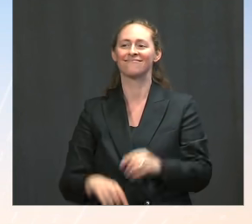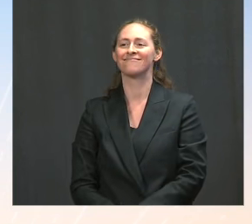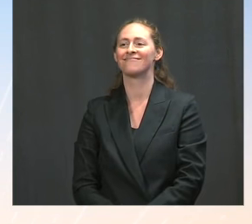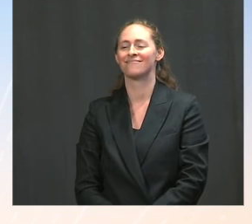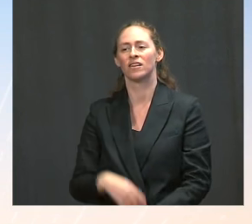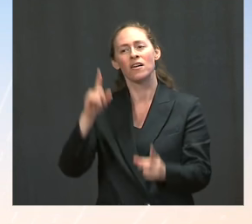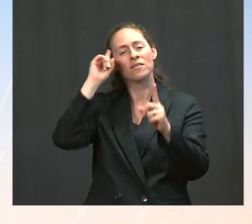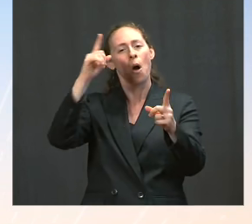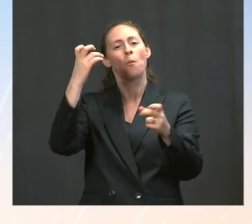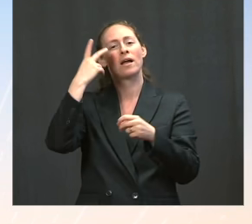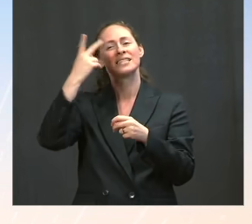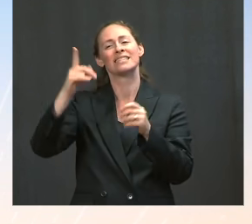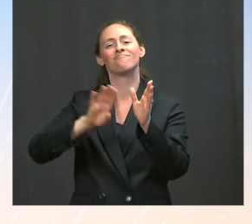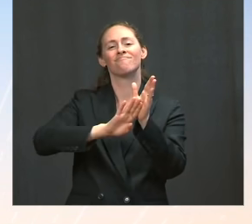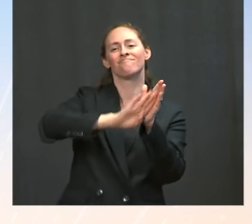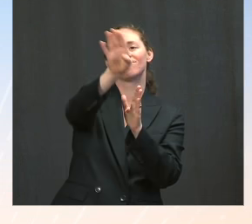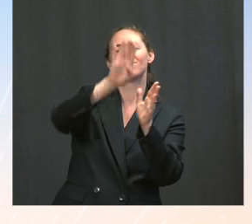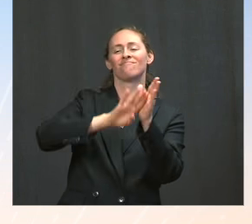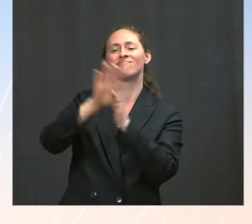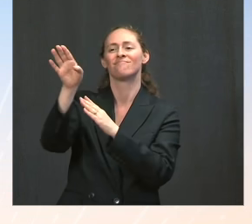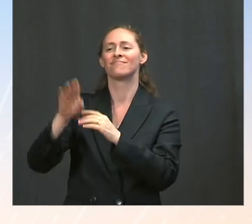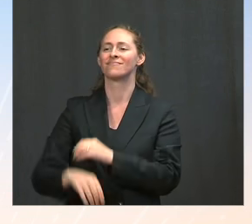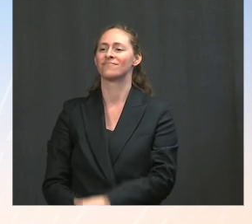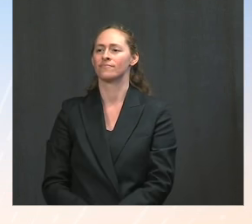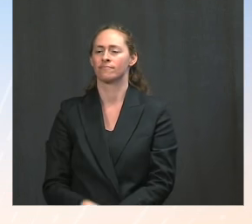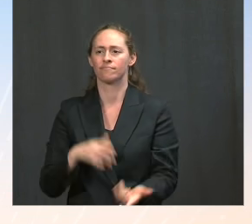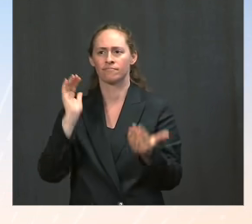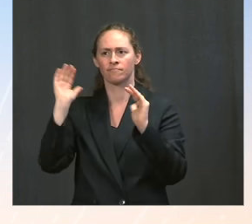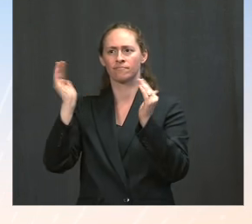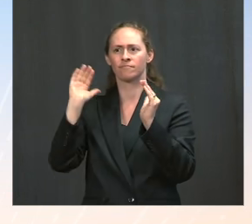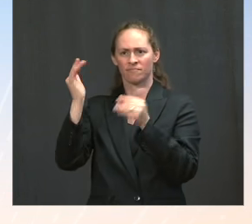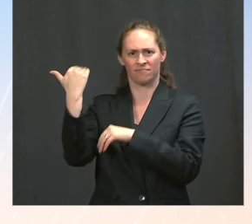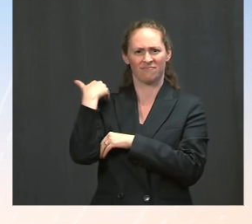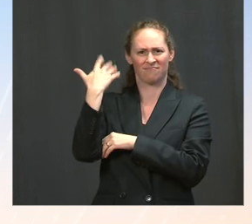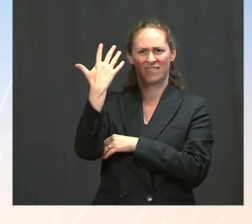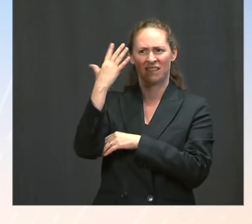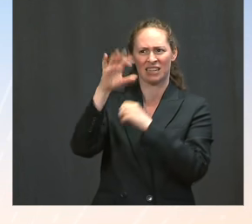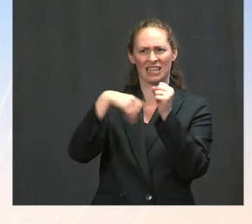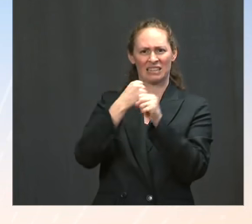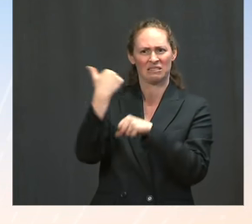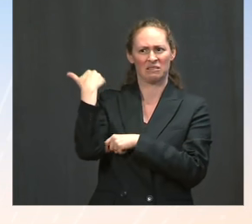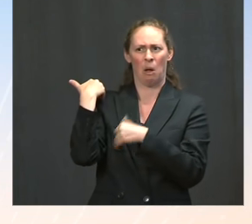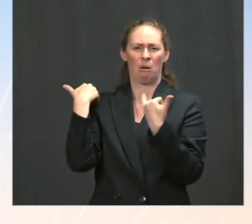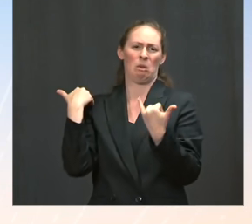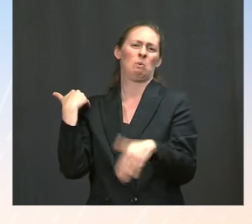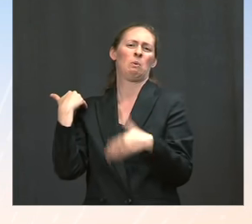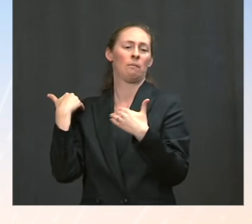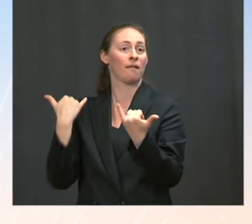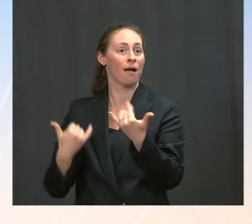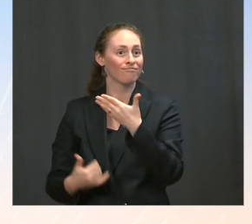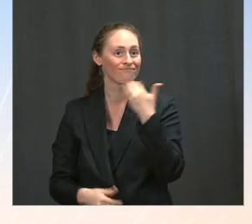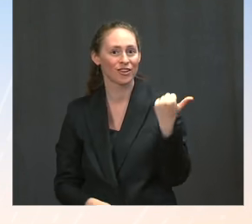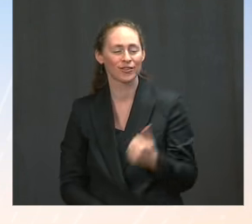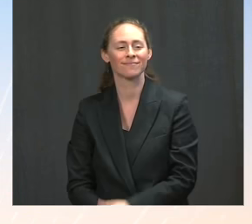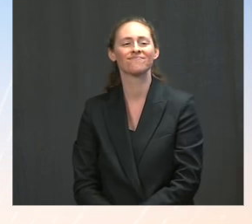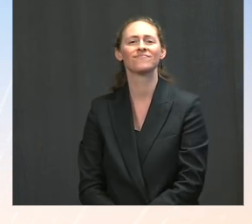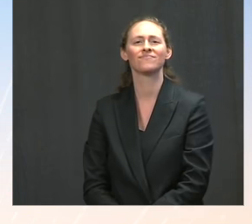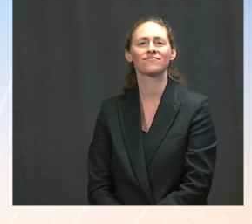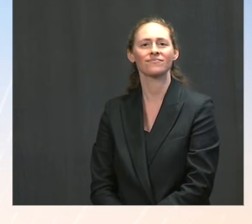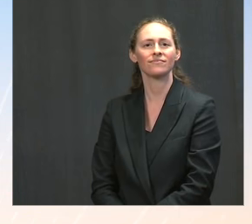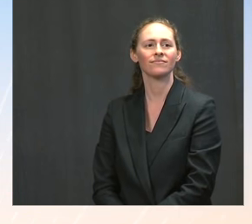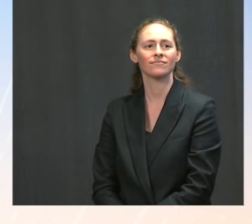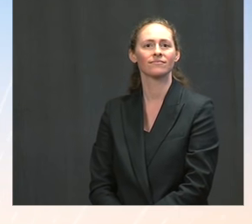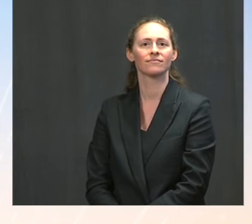that 5 years ago were distressed. Thanks, Secretary Raimondo. A few days ago, the U.S. government